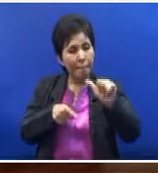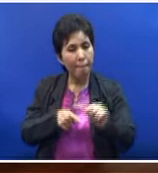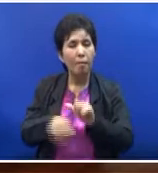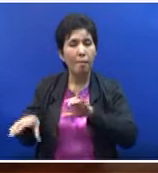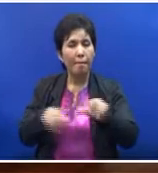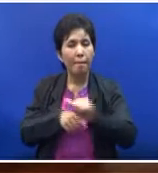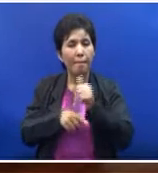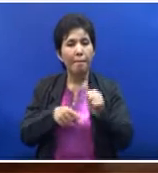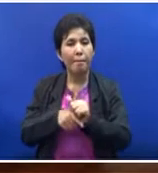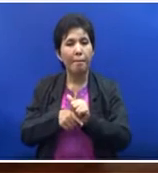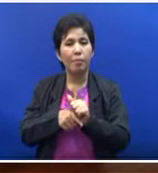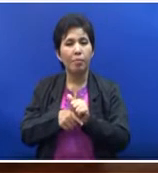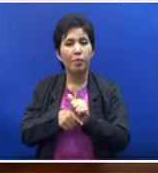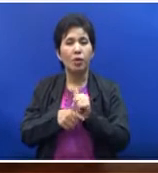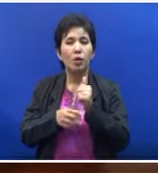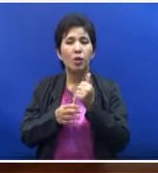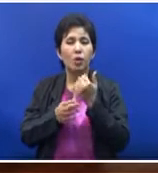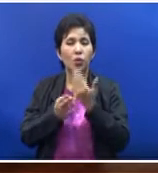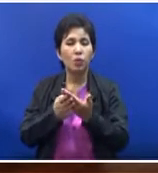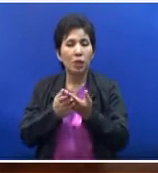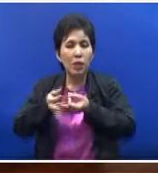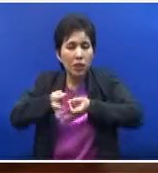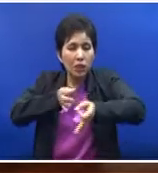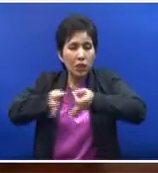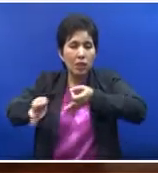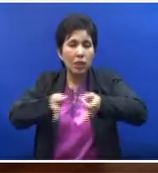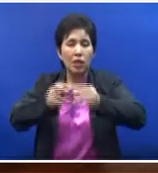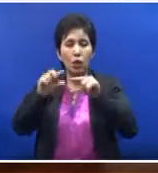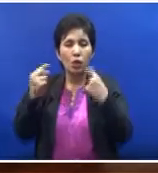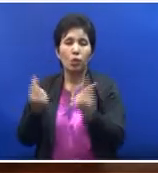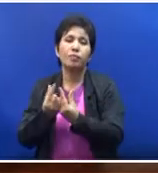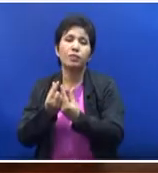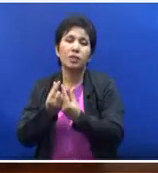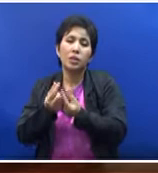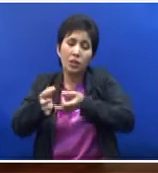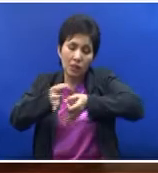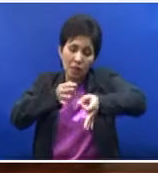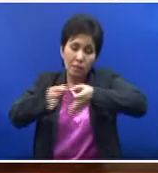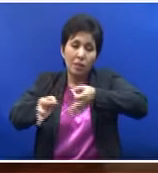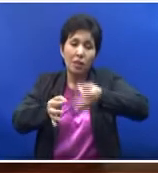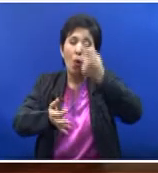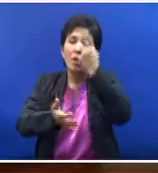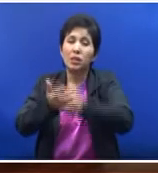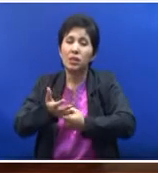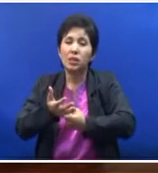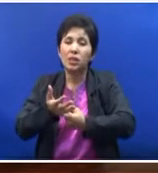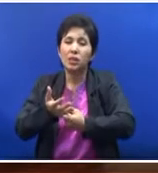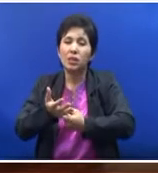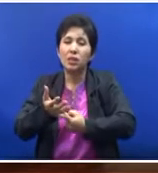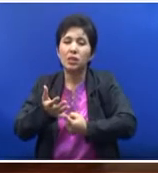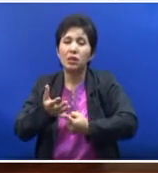practice, the dream interpretations, how they interpret the dreams, what are their concerns